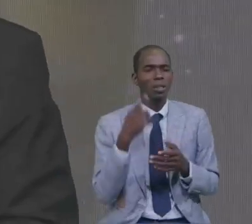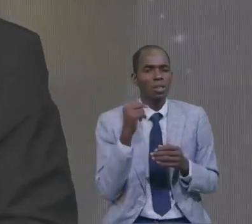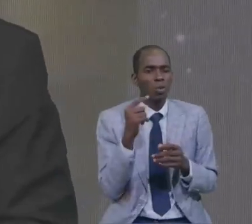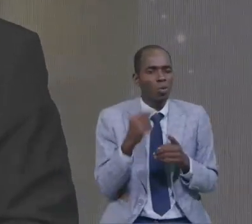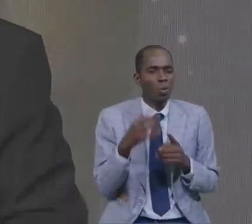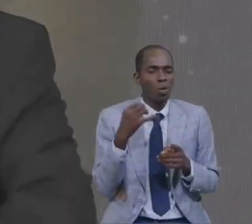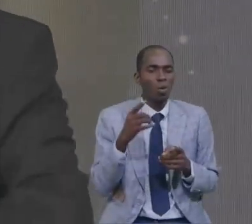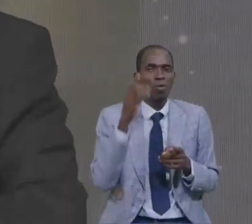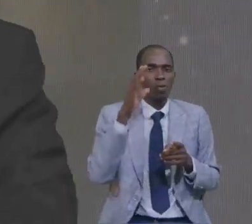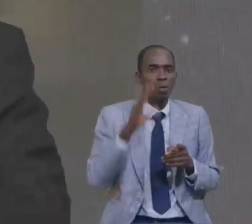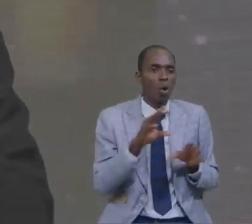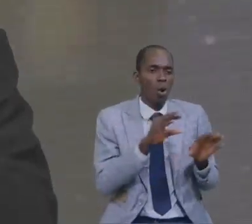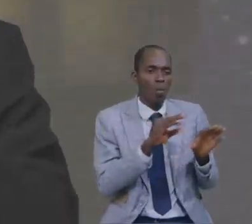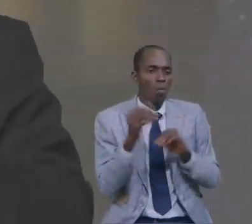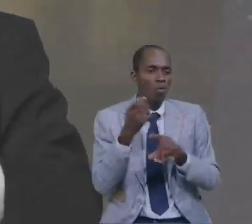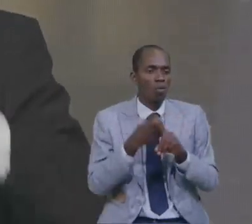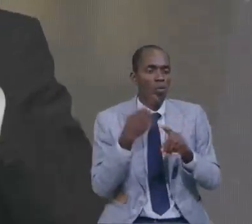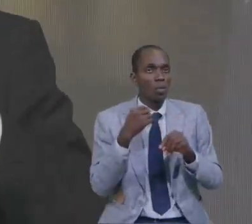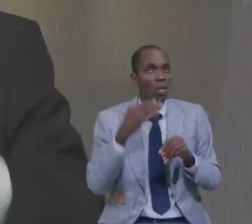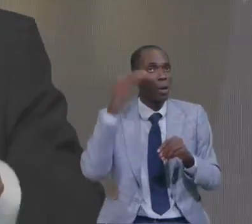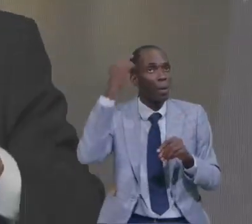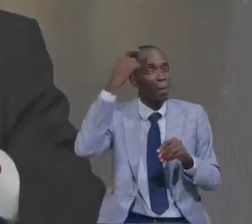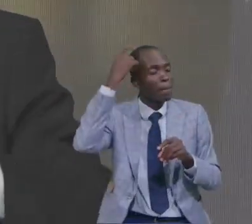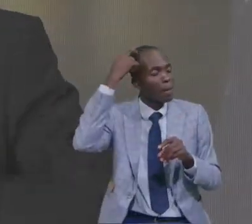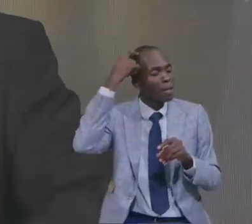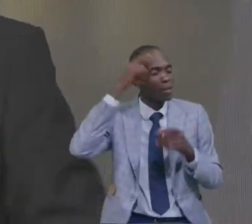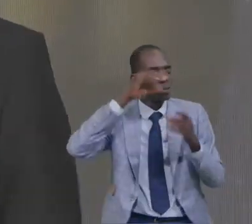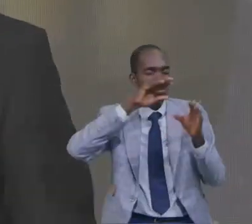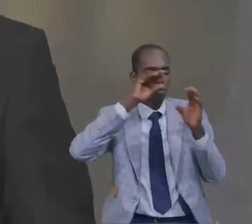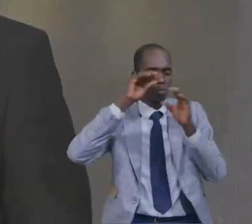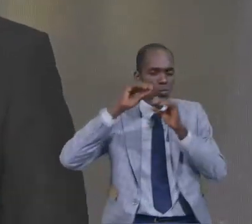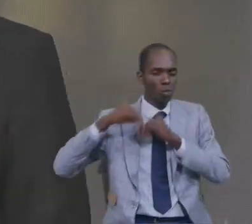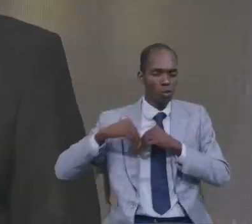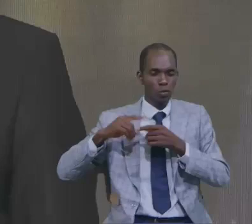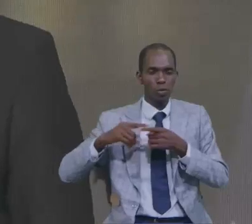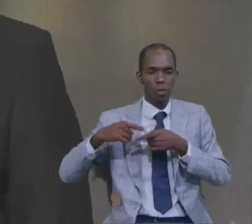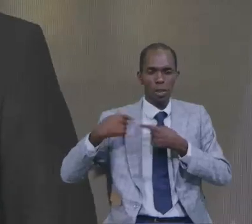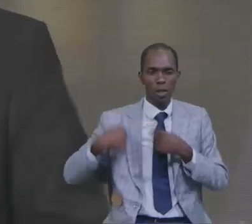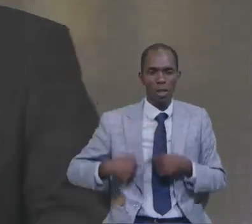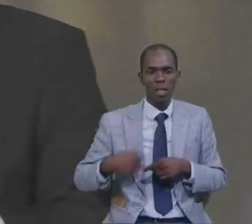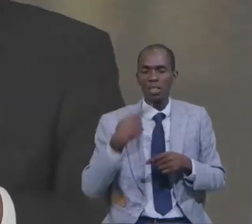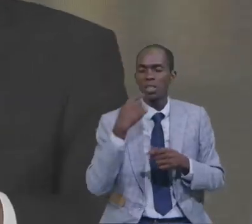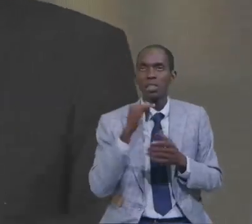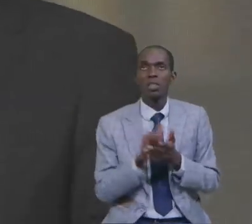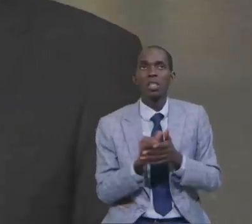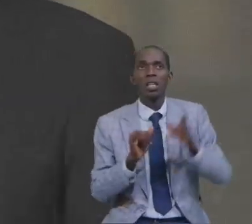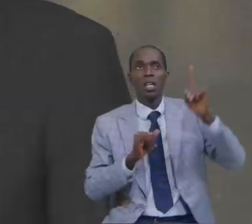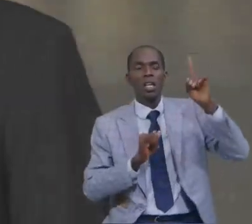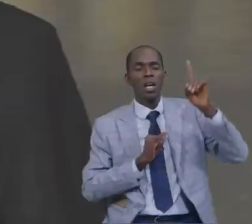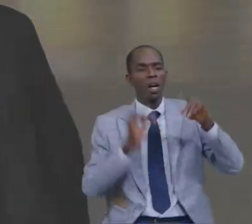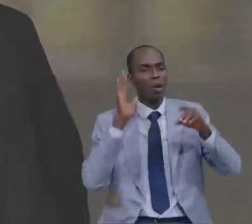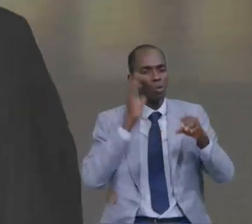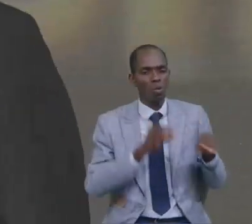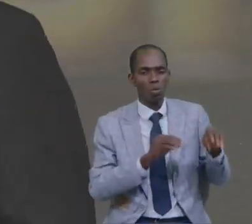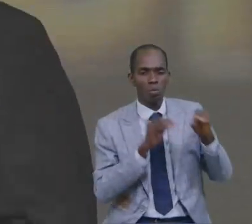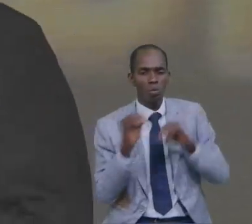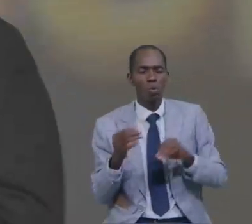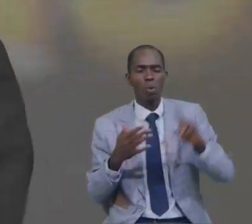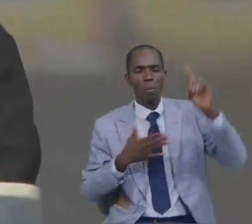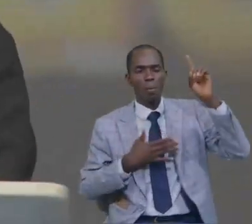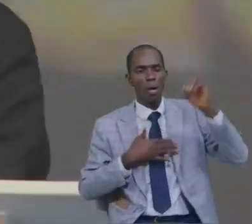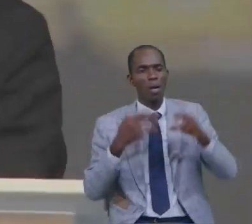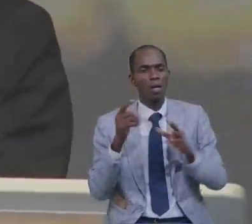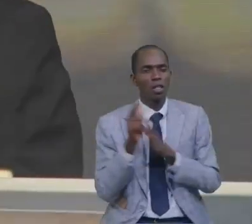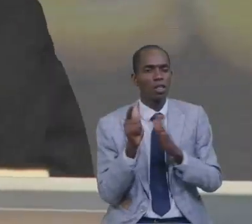in their mind and write them in their hearts. And I will be to them a